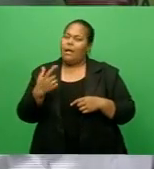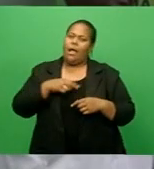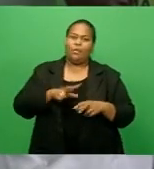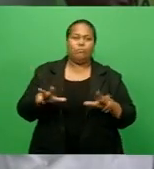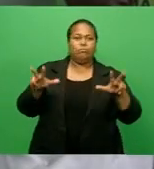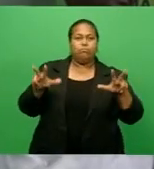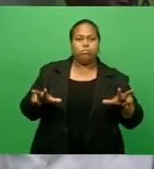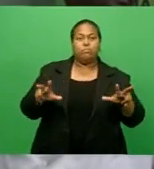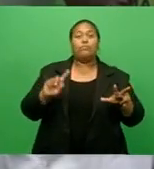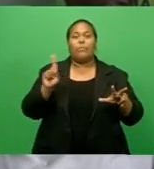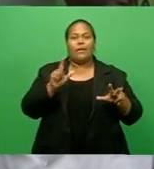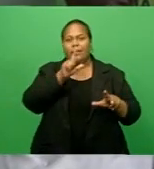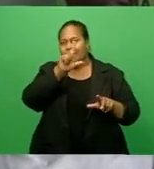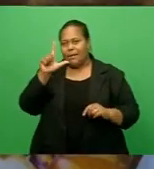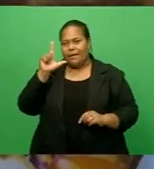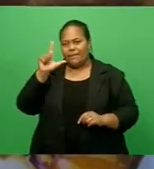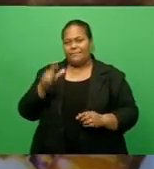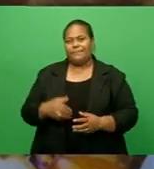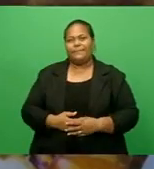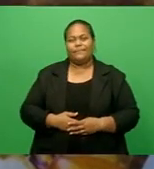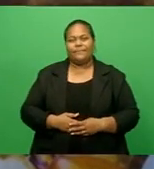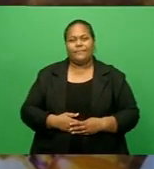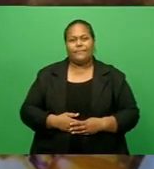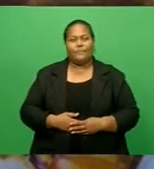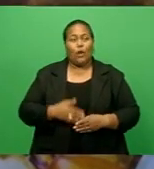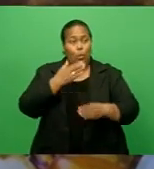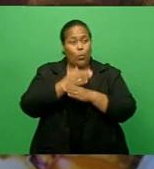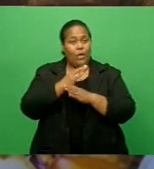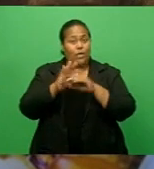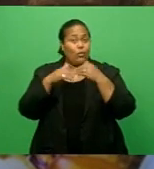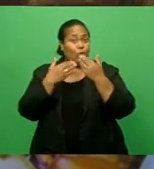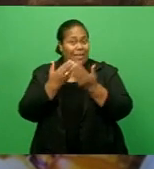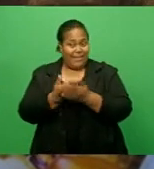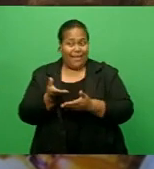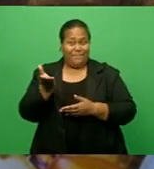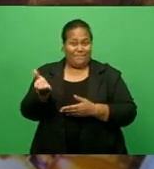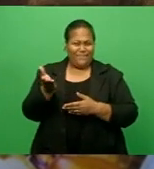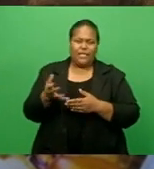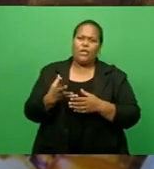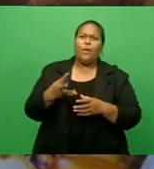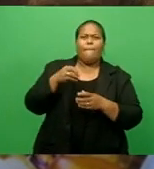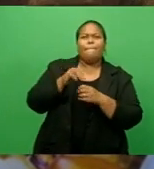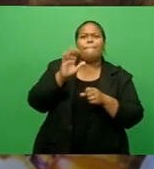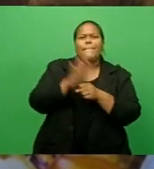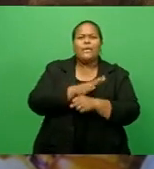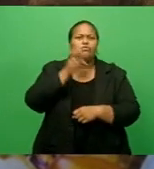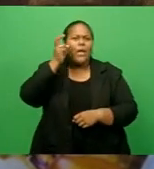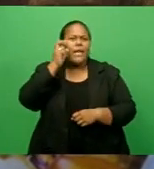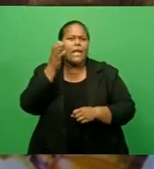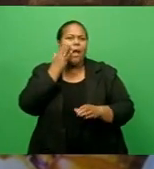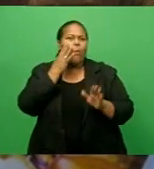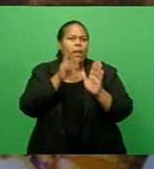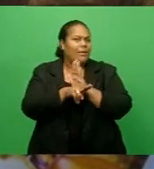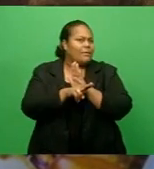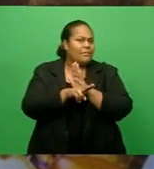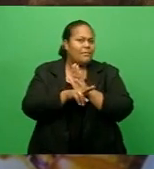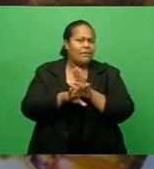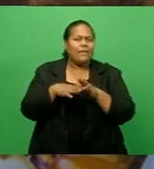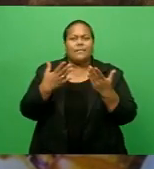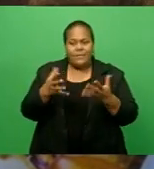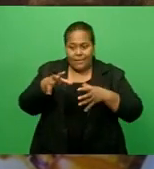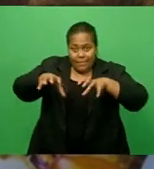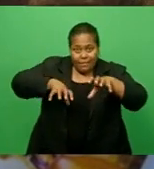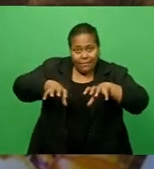of Understanding yesterday. So we'll be working together with BEF to deliver inclusive training and awareness, raising